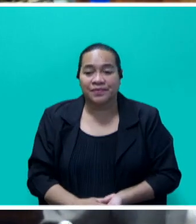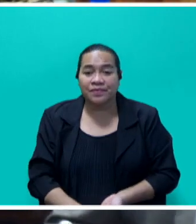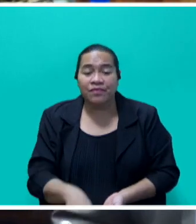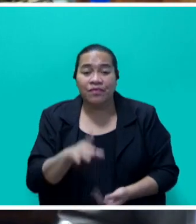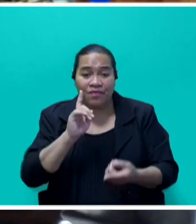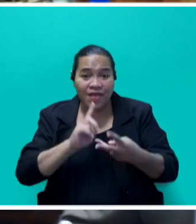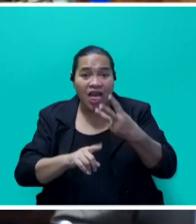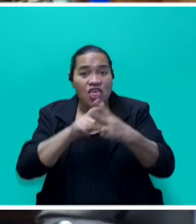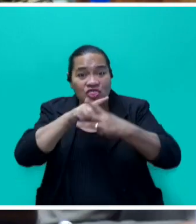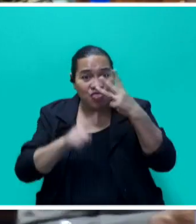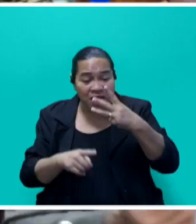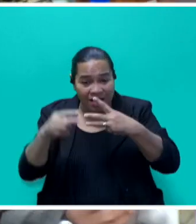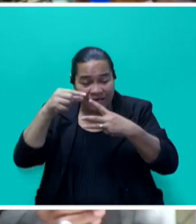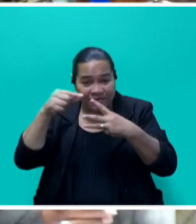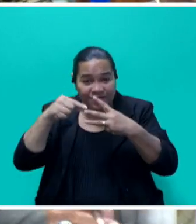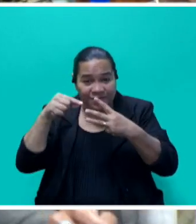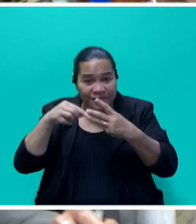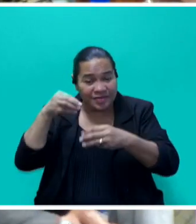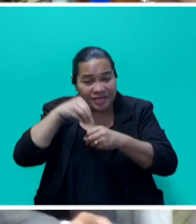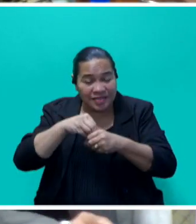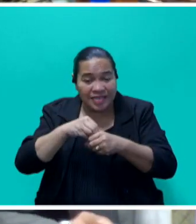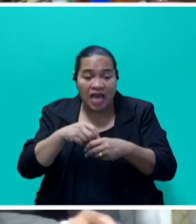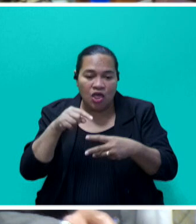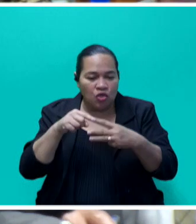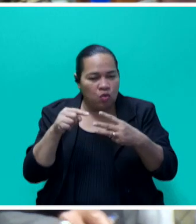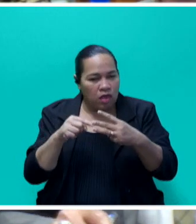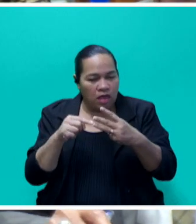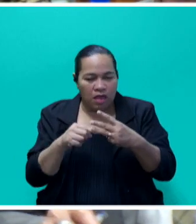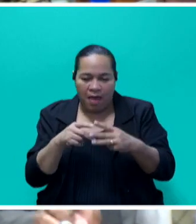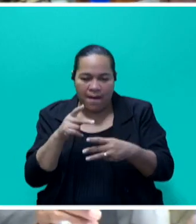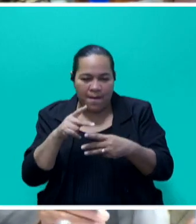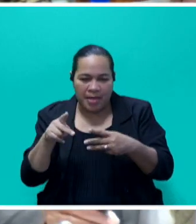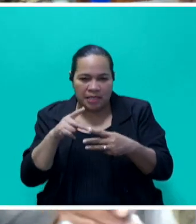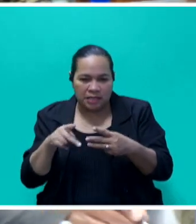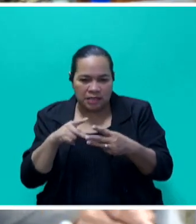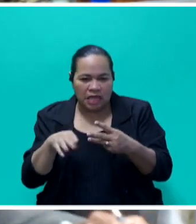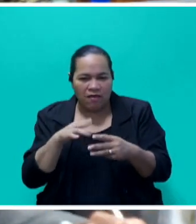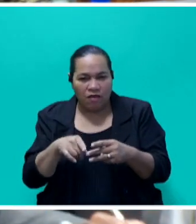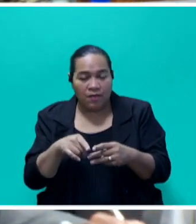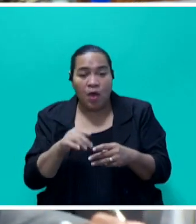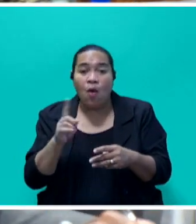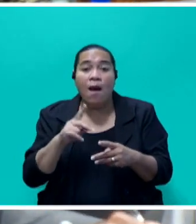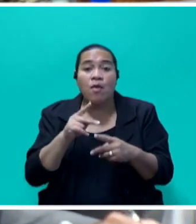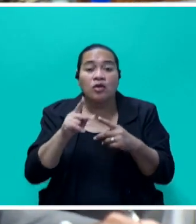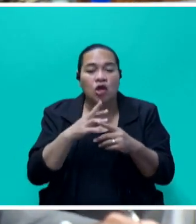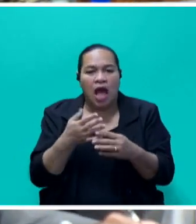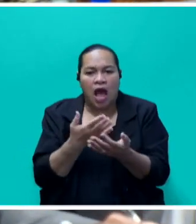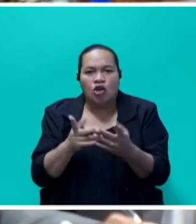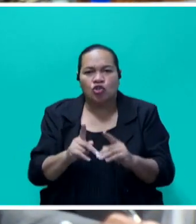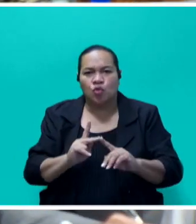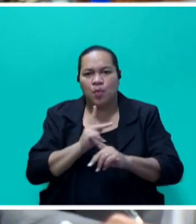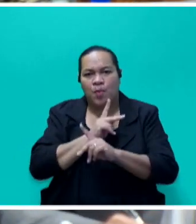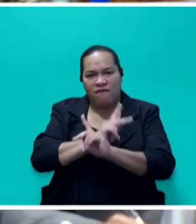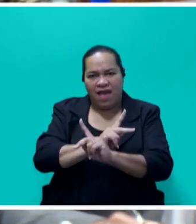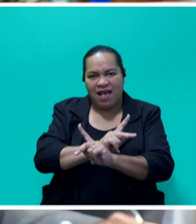Three major components, we call it the three main Ps when it comes to this protocol. One is the protocol to prevent